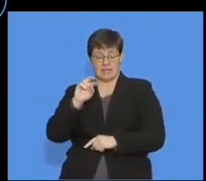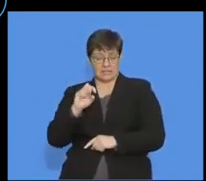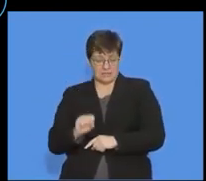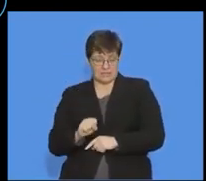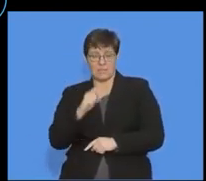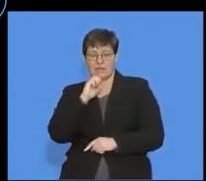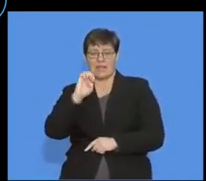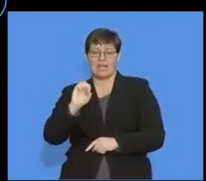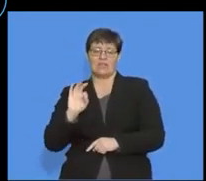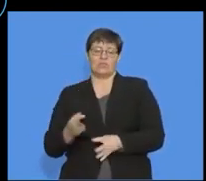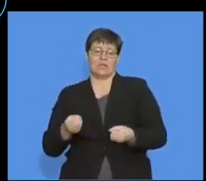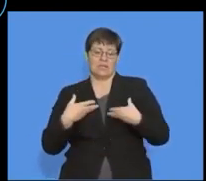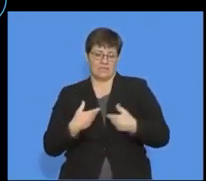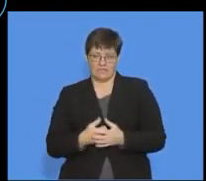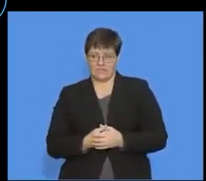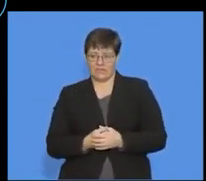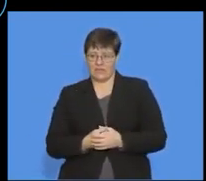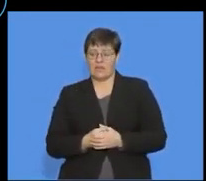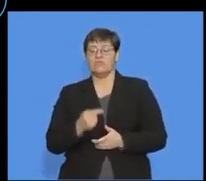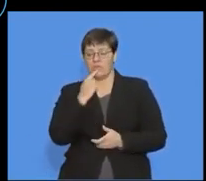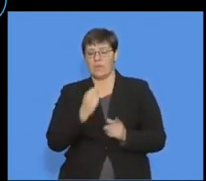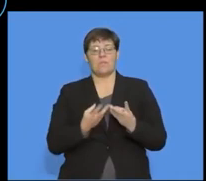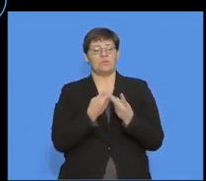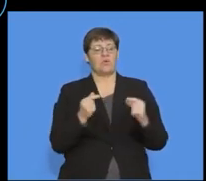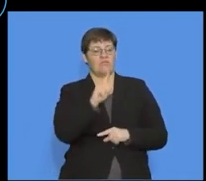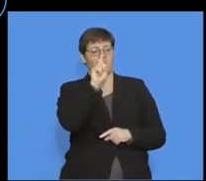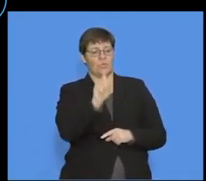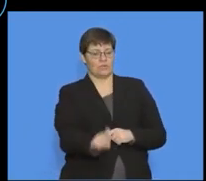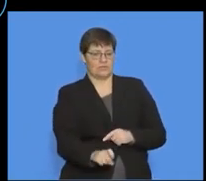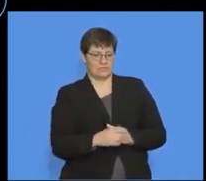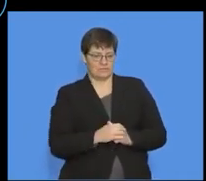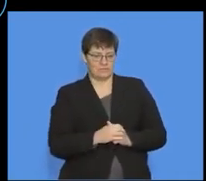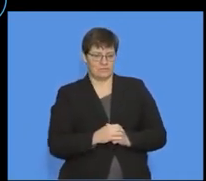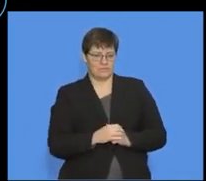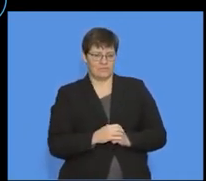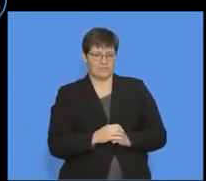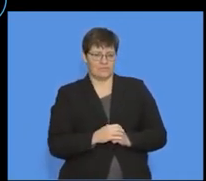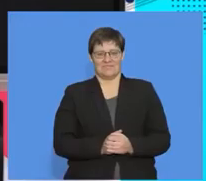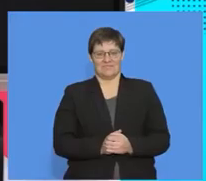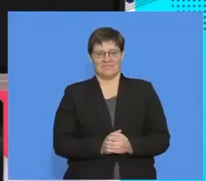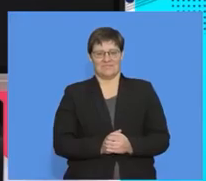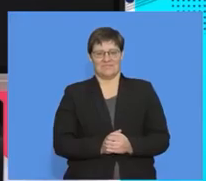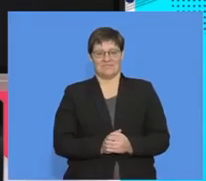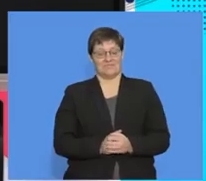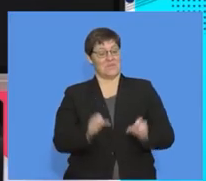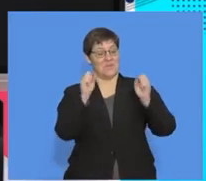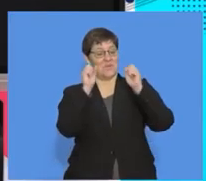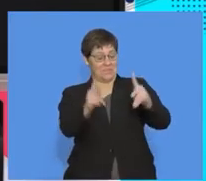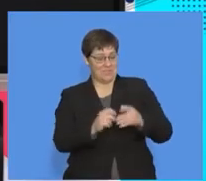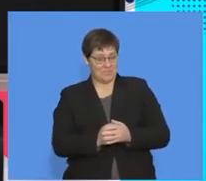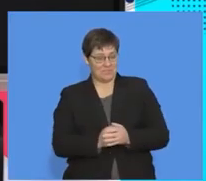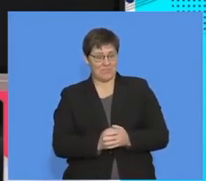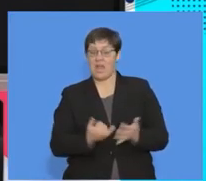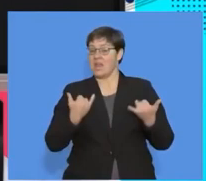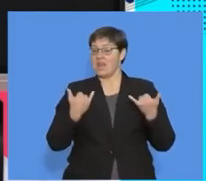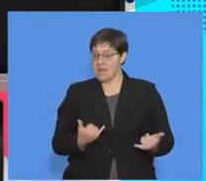angles, which gives us E3. And that's how you can then solve these questions. All right, guys, I want